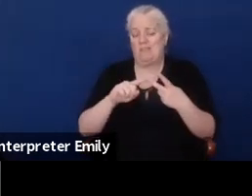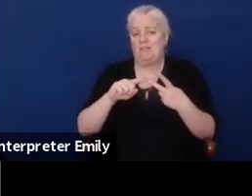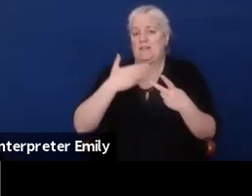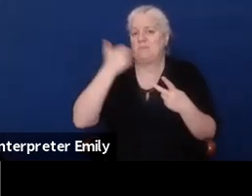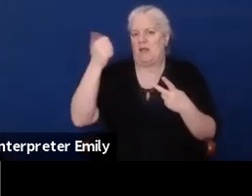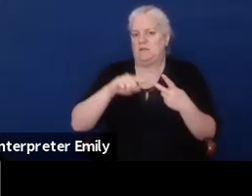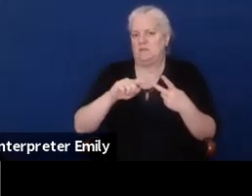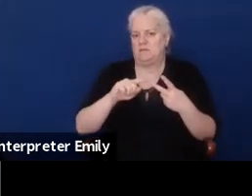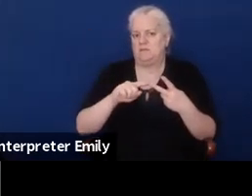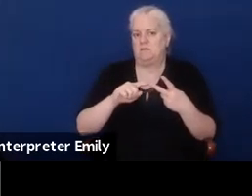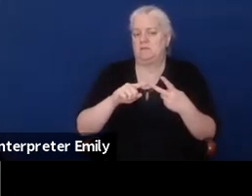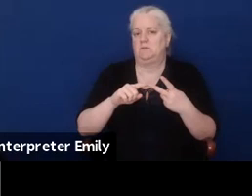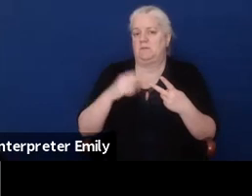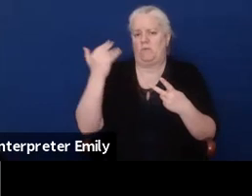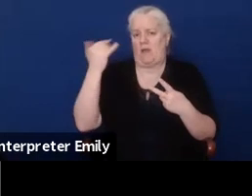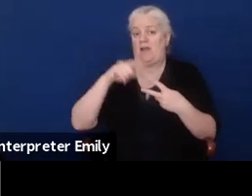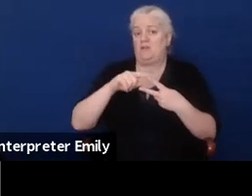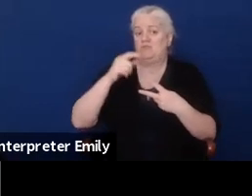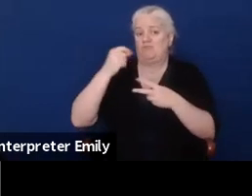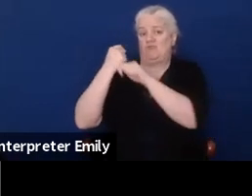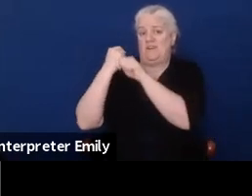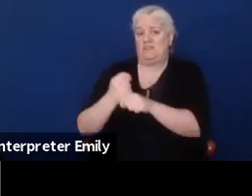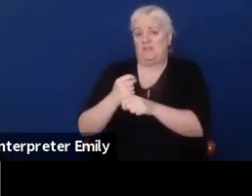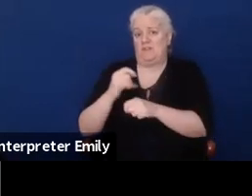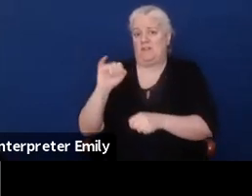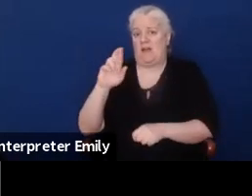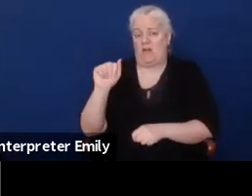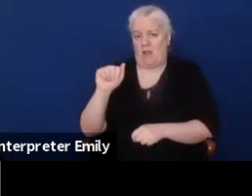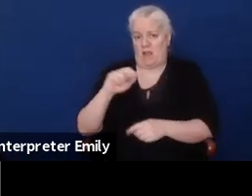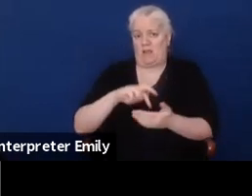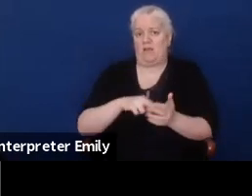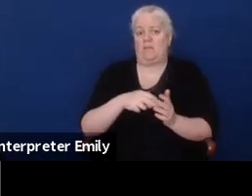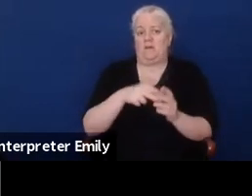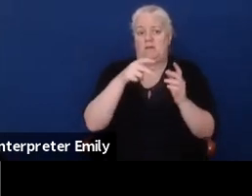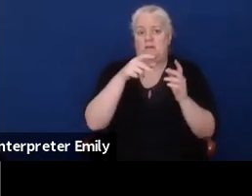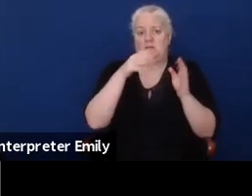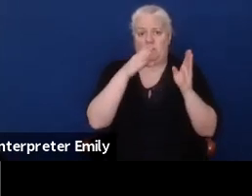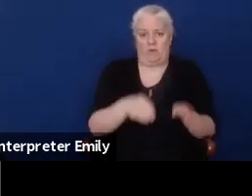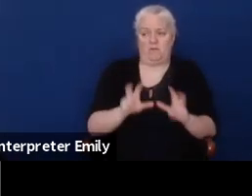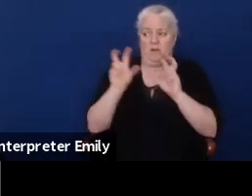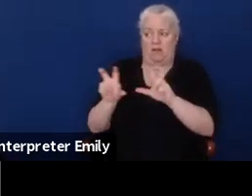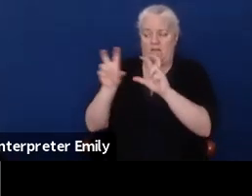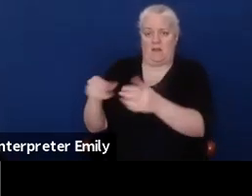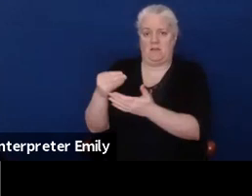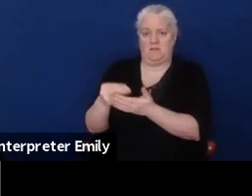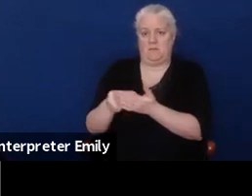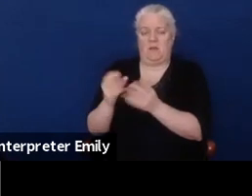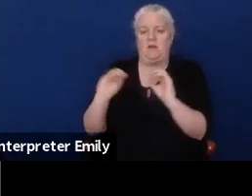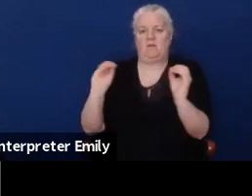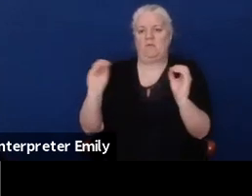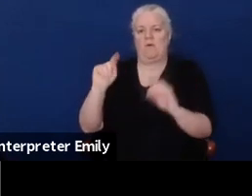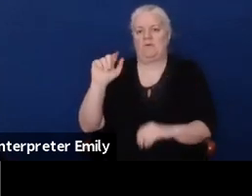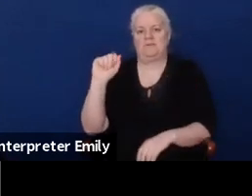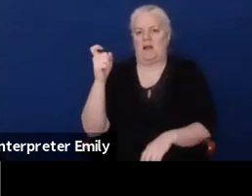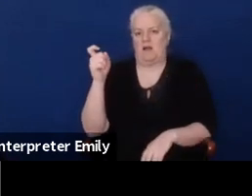in the traditional IRA, you invest the money, but you don't pay the tax. You pay the